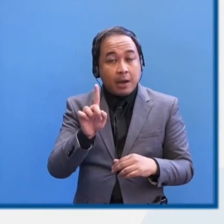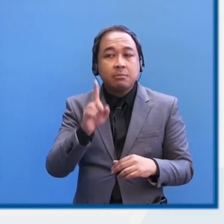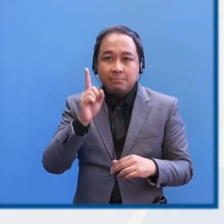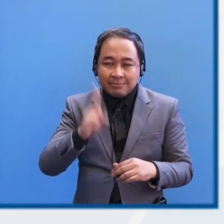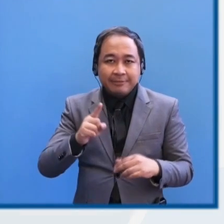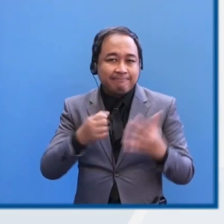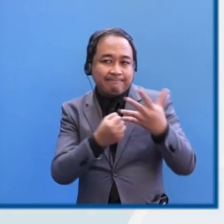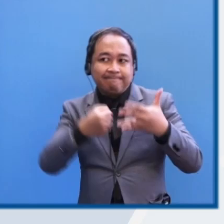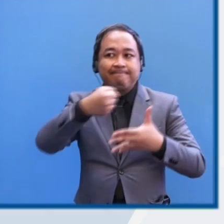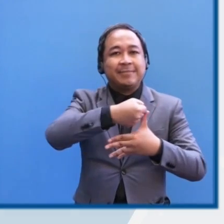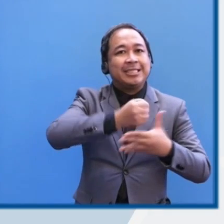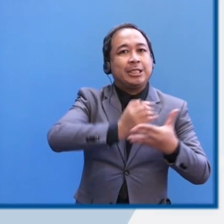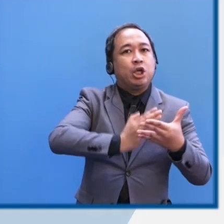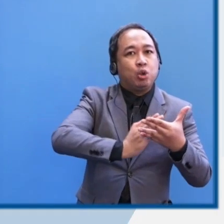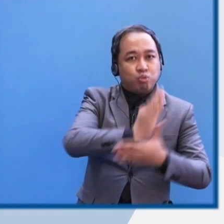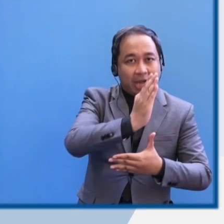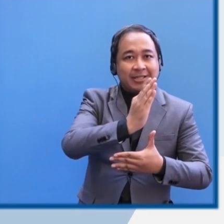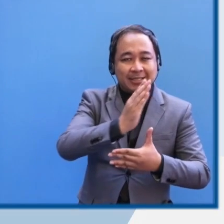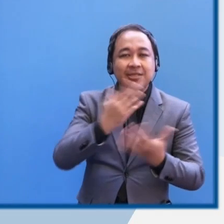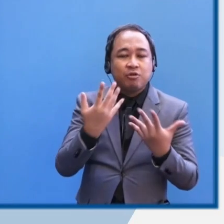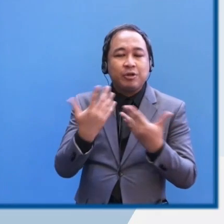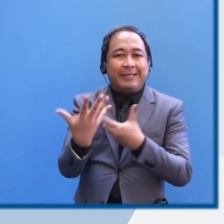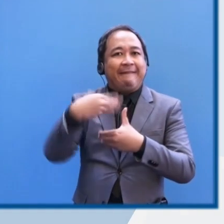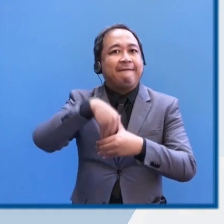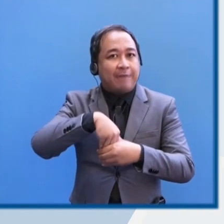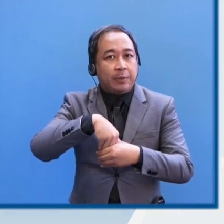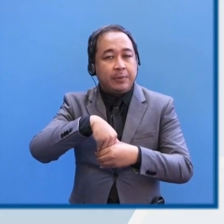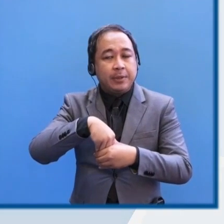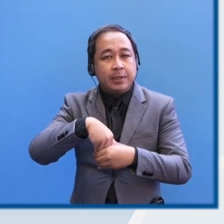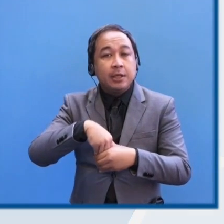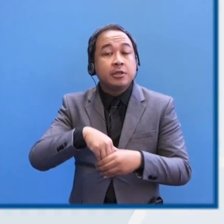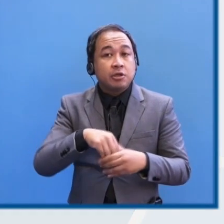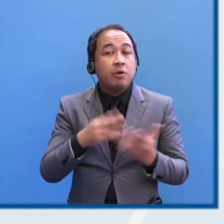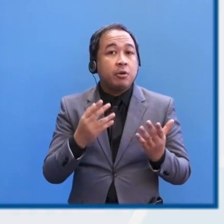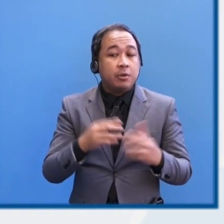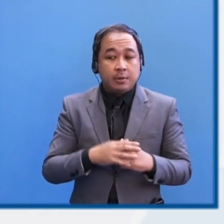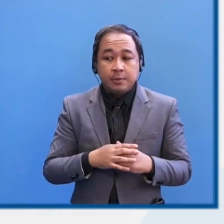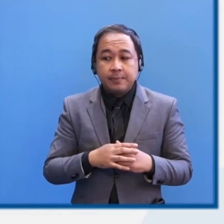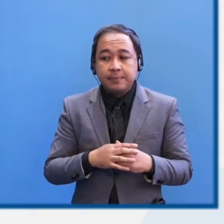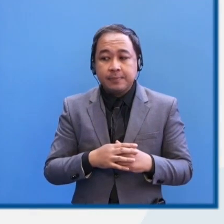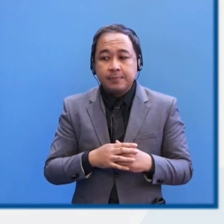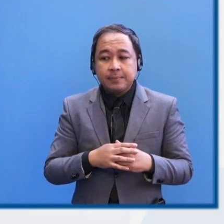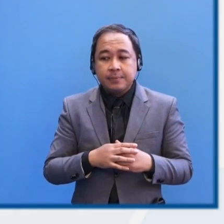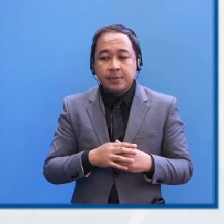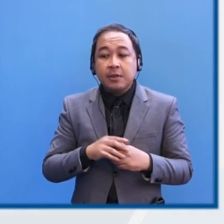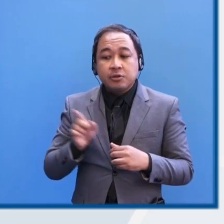the ministry an added advantage if you are actually including that in the disaster